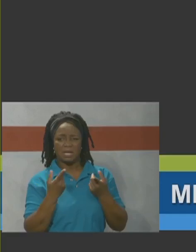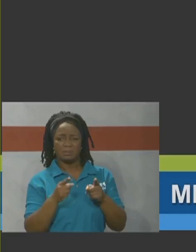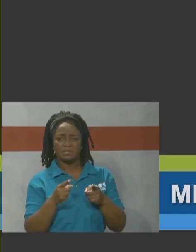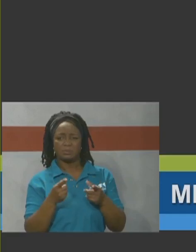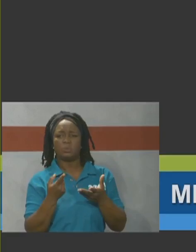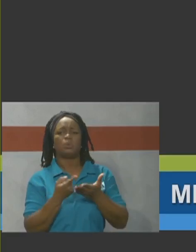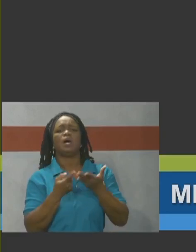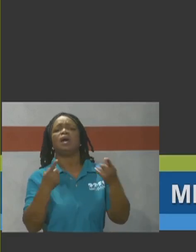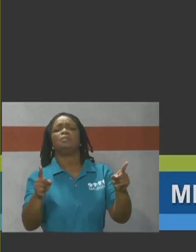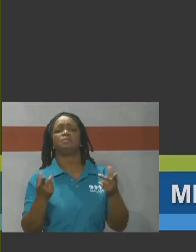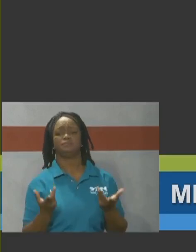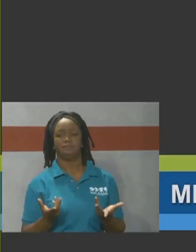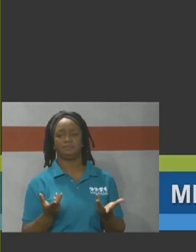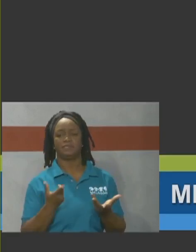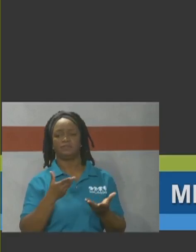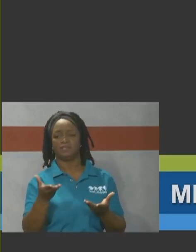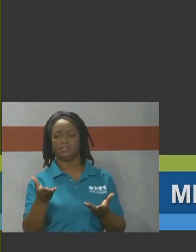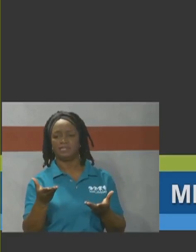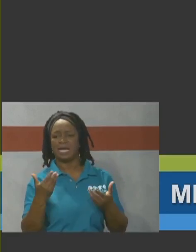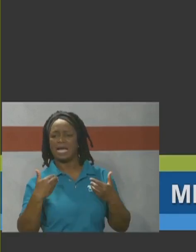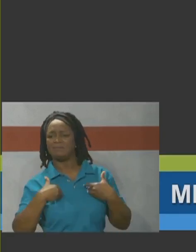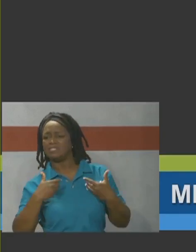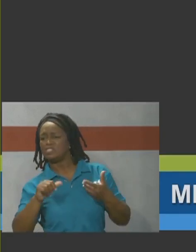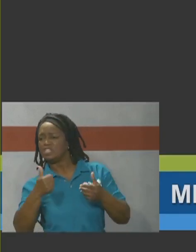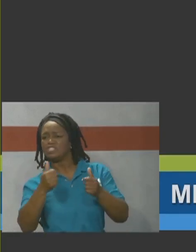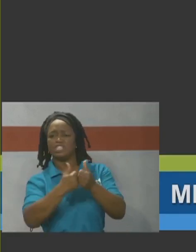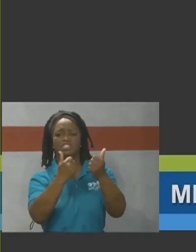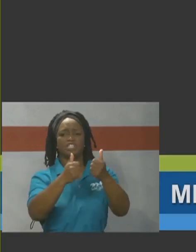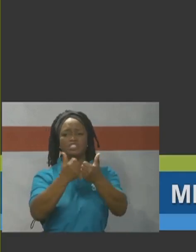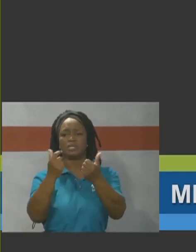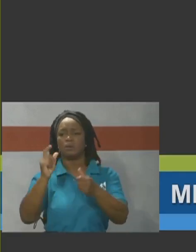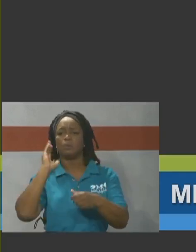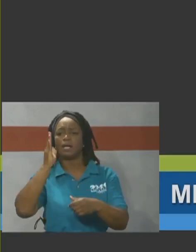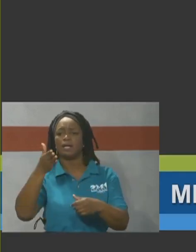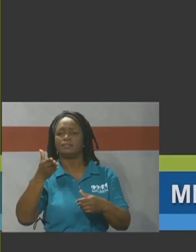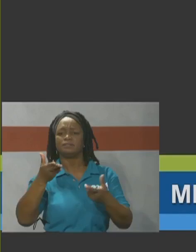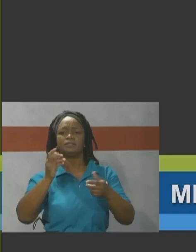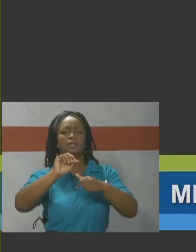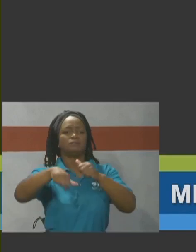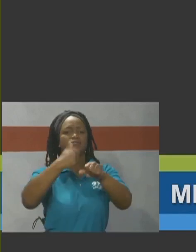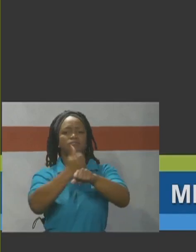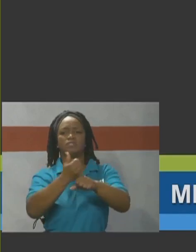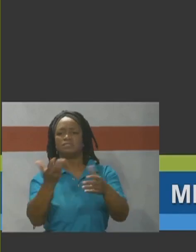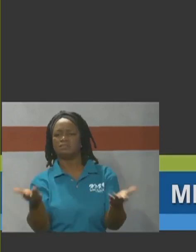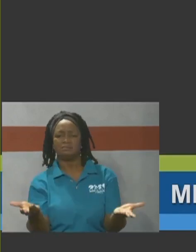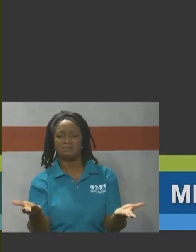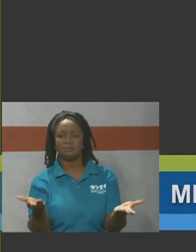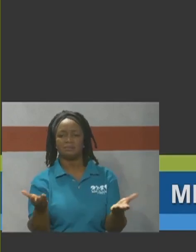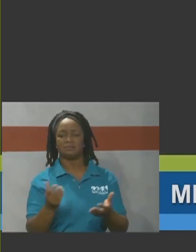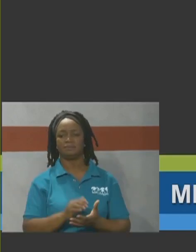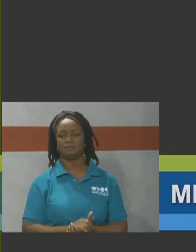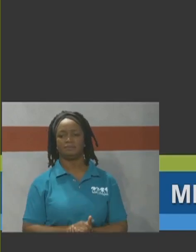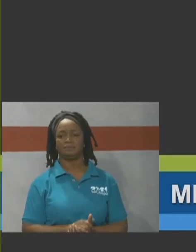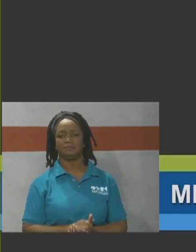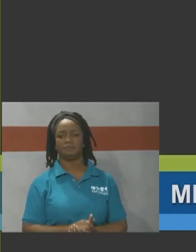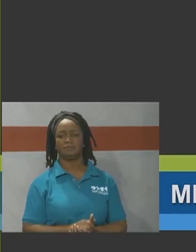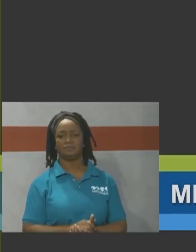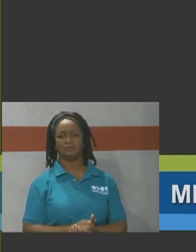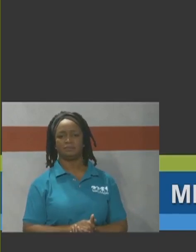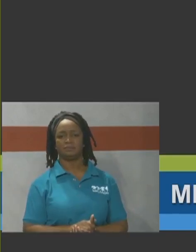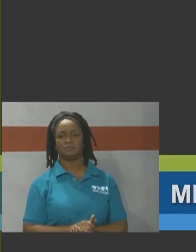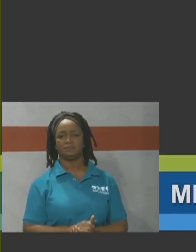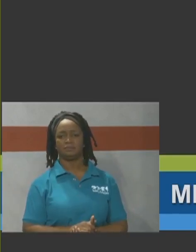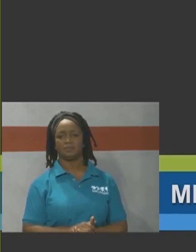there's any particular challenges and with that and when it'll get unrolling. And in the same breath, same thing for an update for the